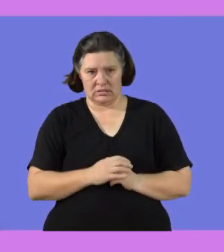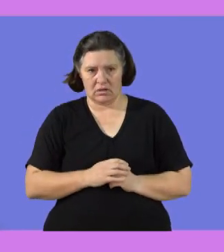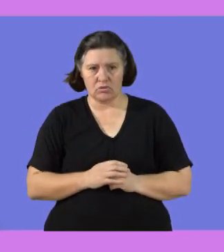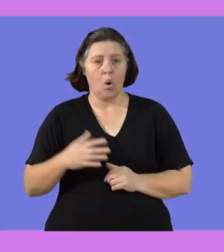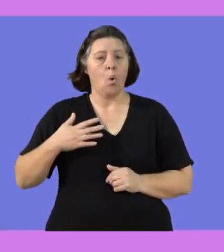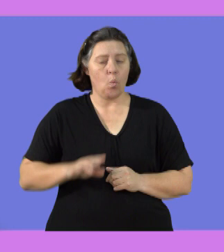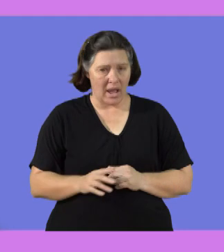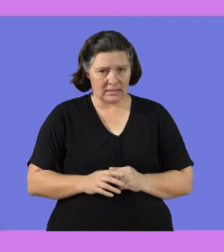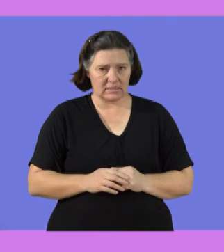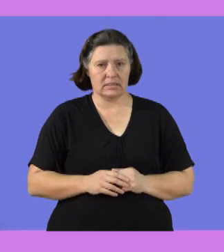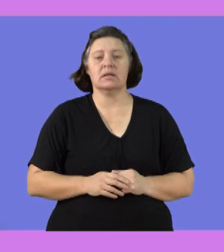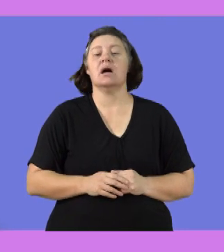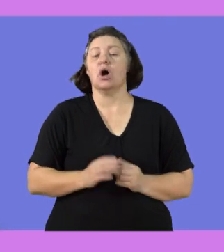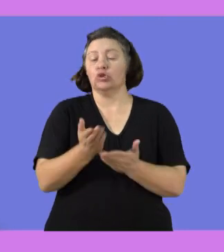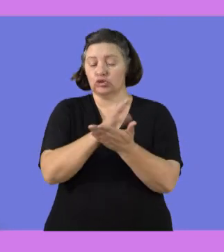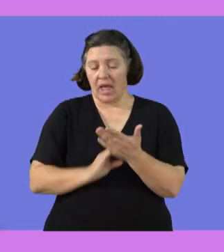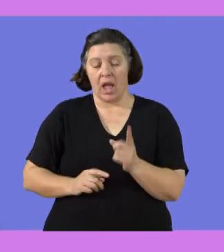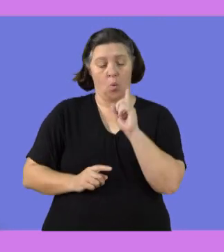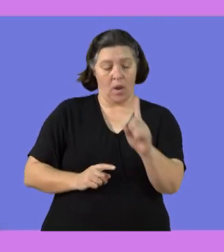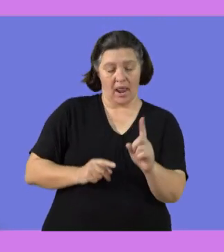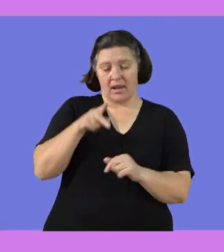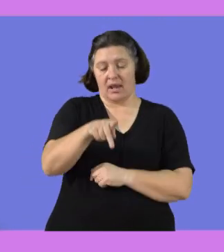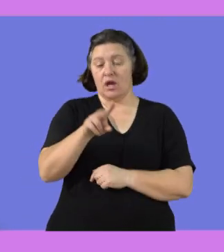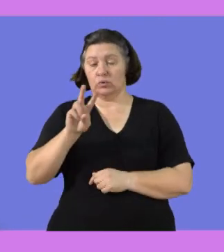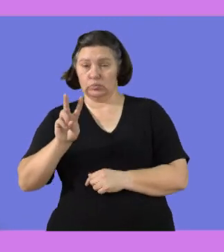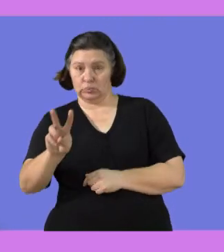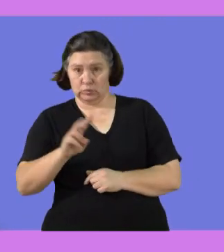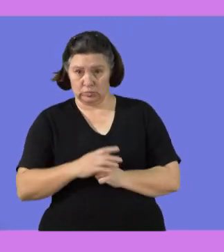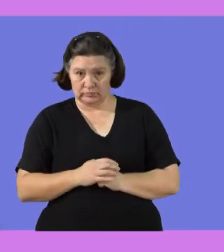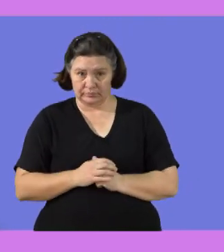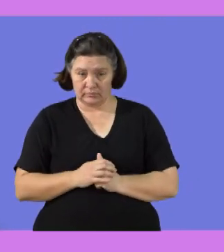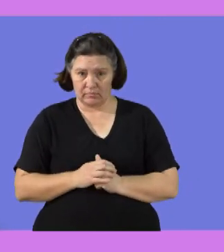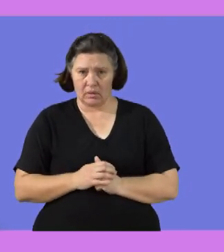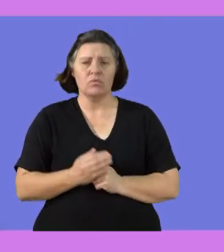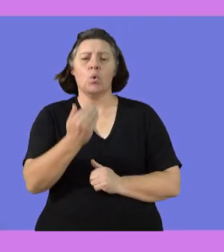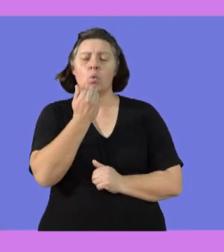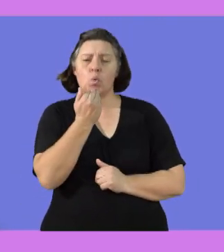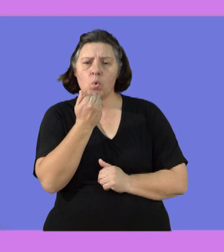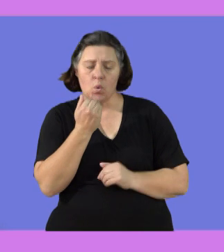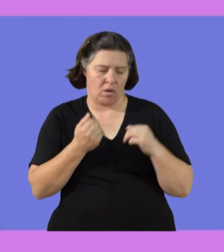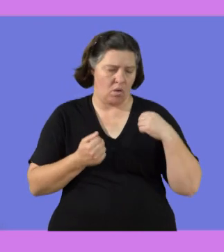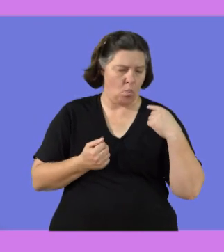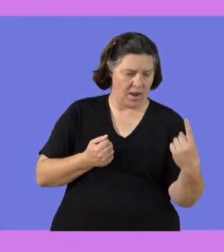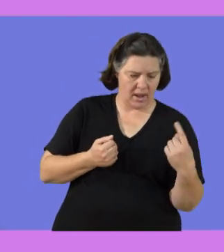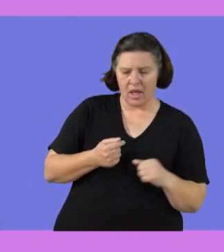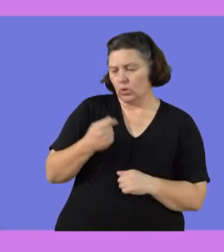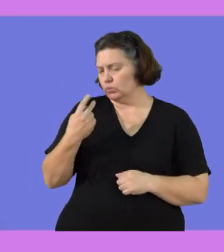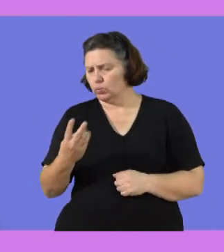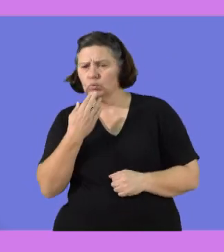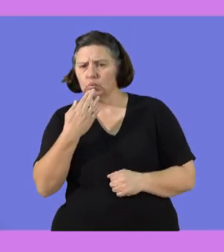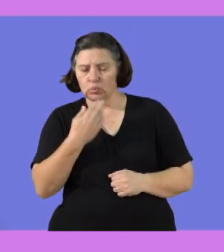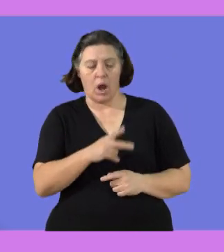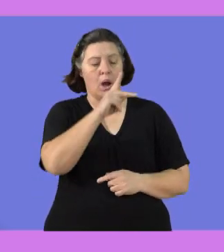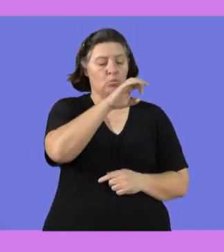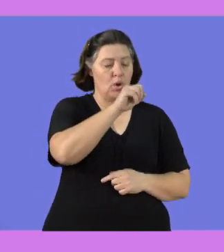in the ratio 1:2. Remember, we need to make sure that we know whose proportion is which one. So